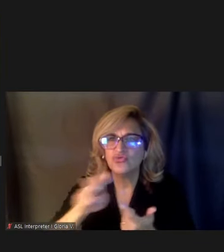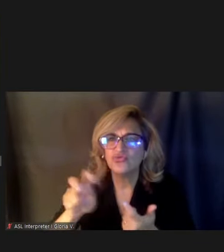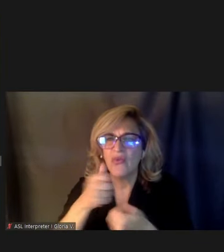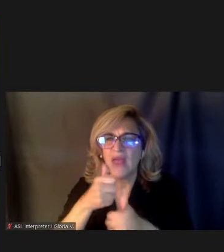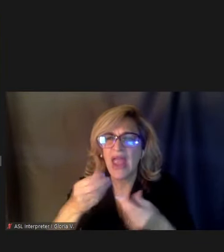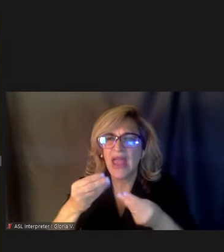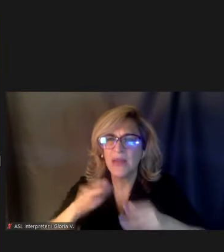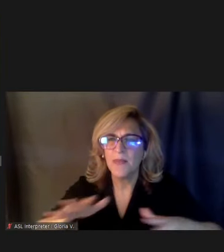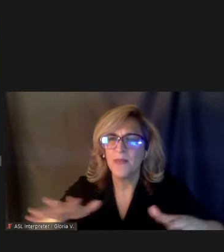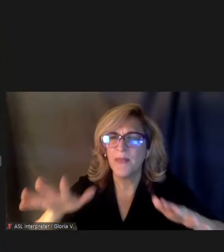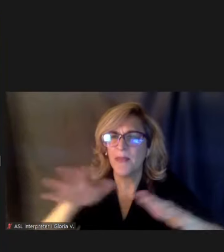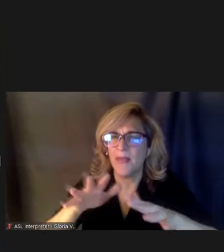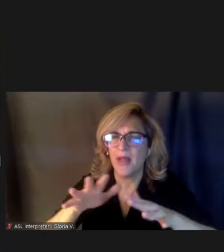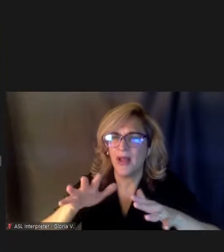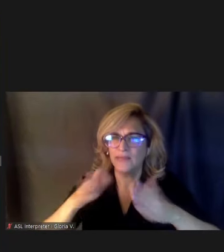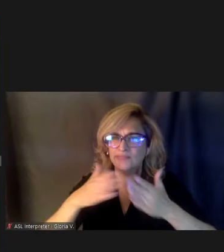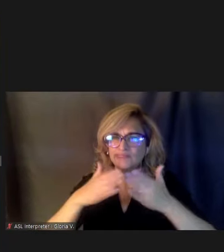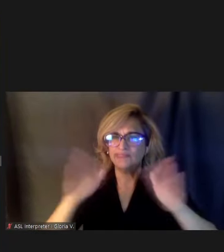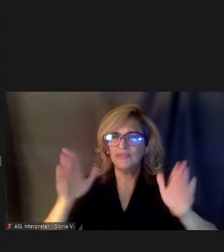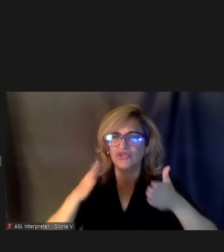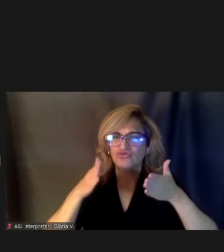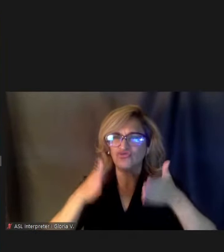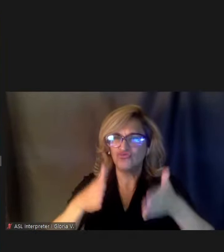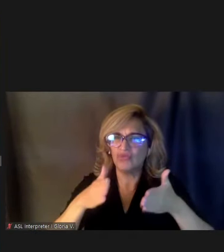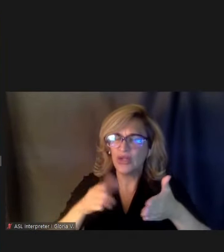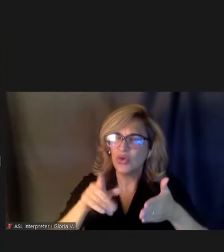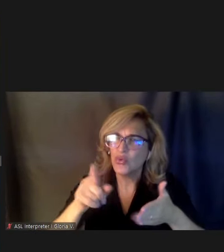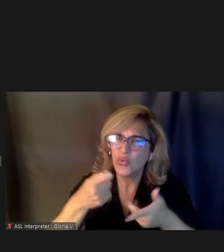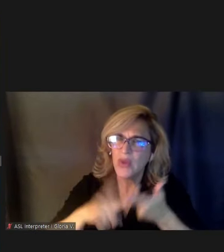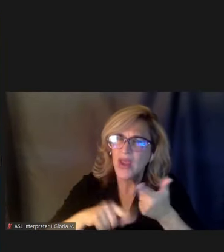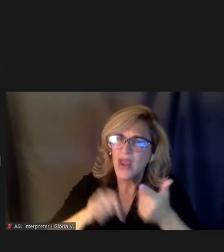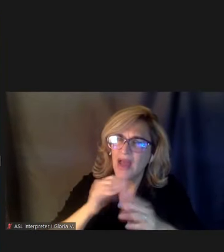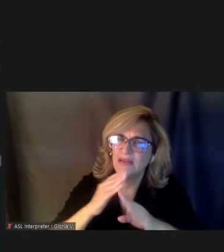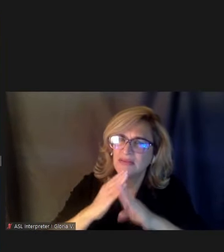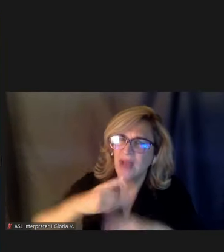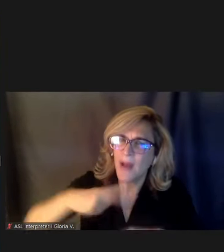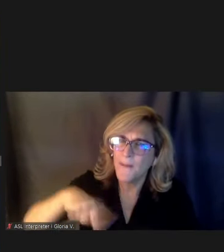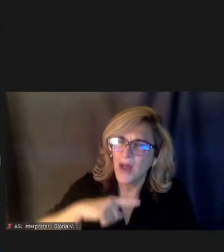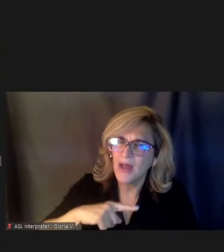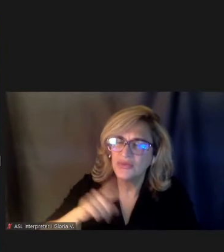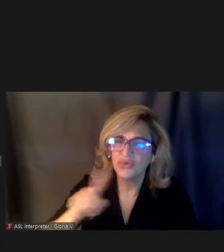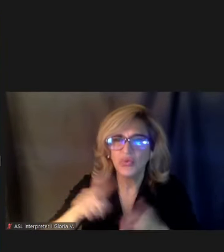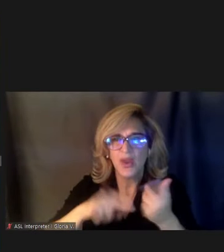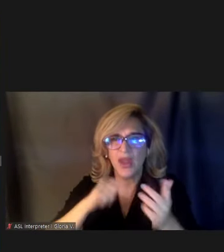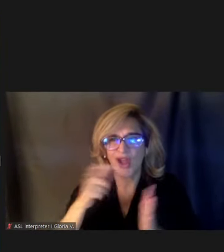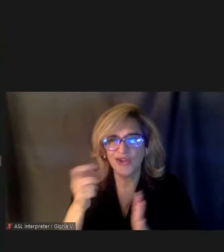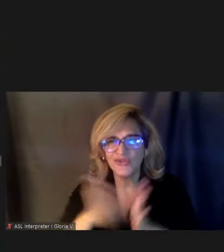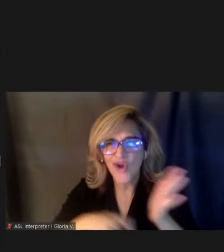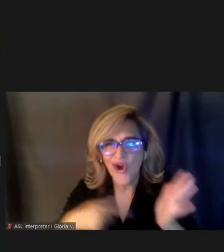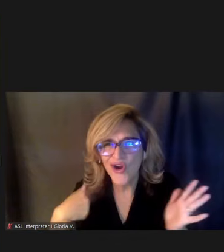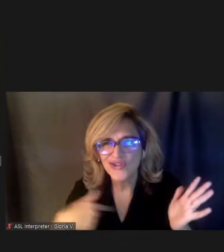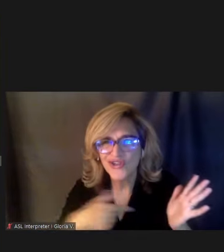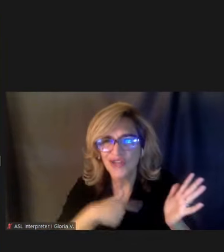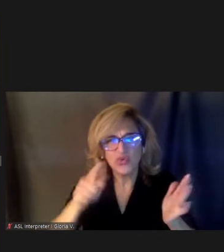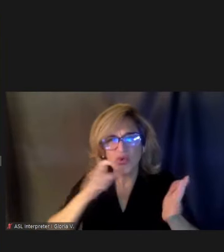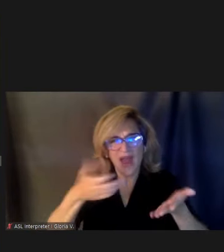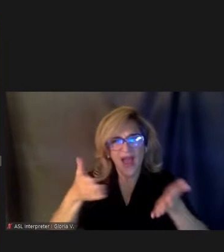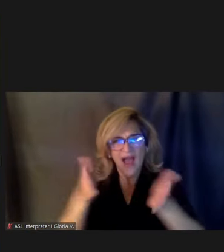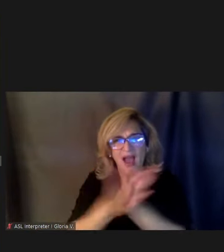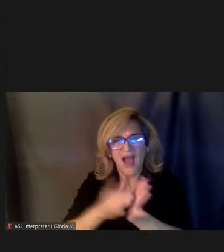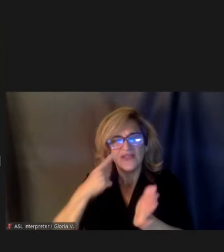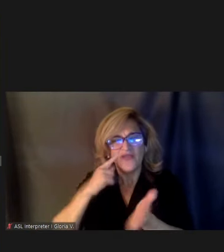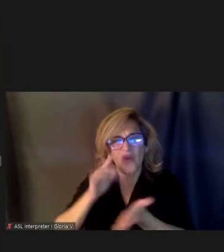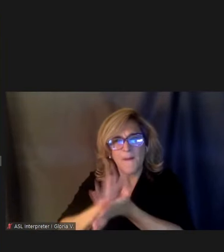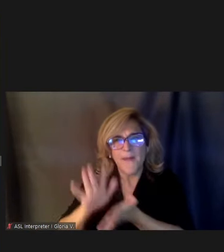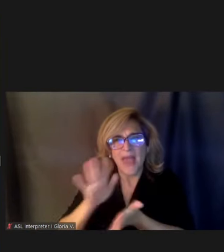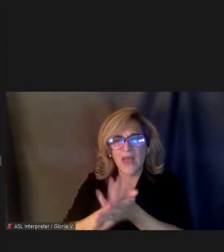property, on any public street. You cannot stop us, and you cannot charge us, and you cannot ask us for our papers, by the way,